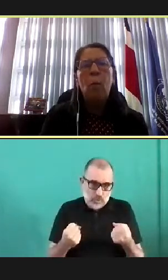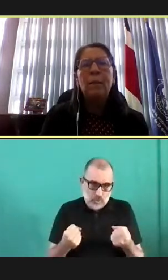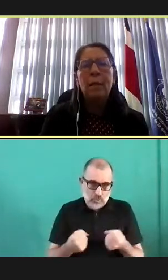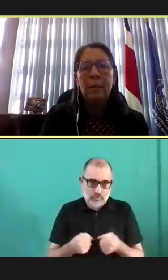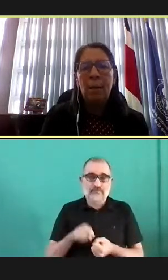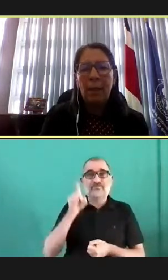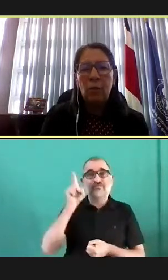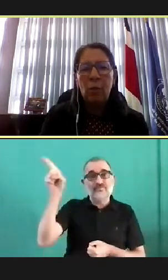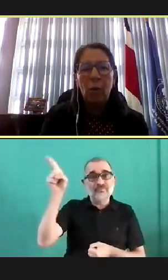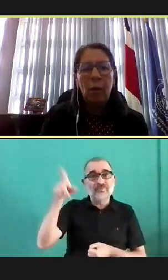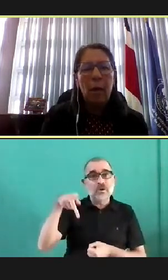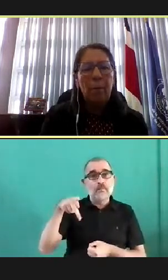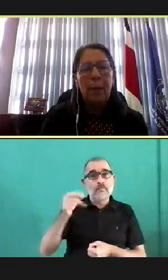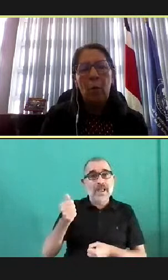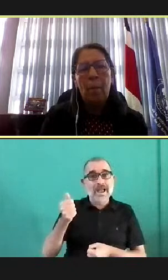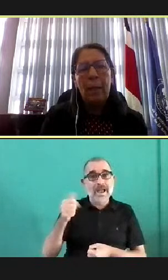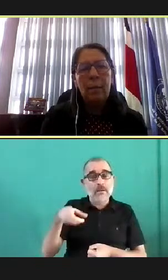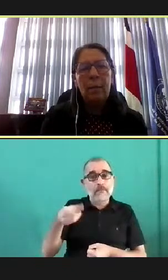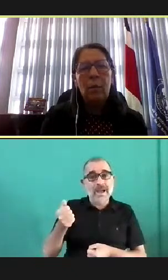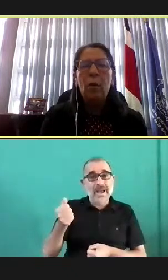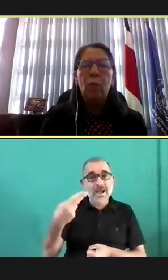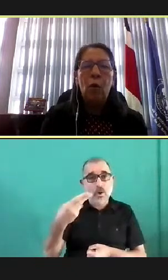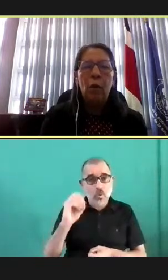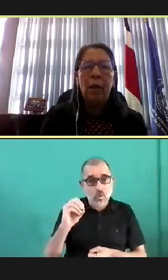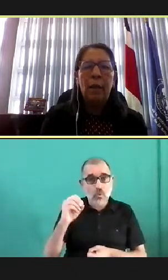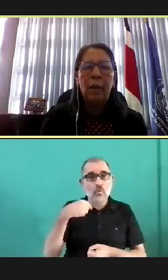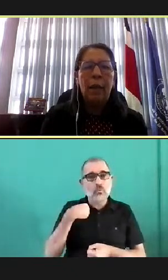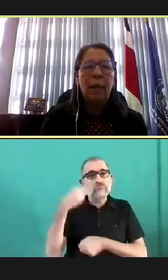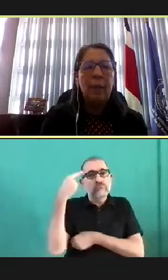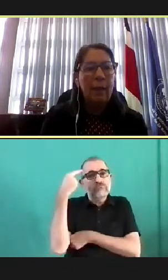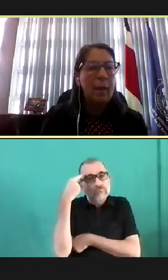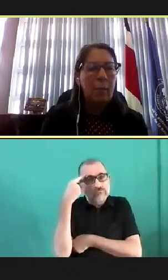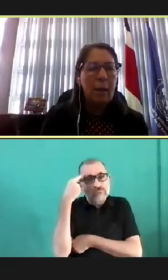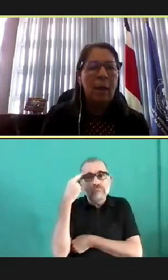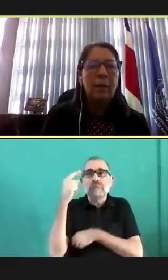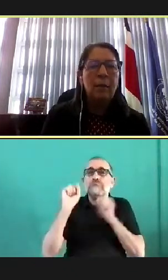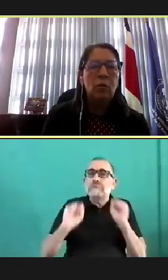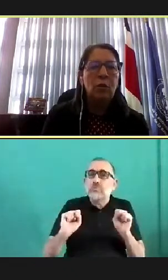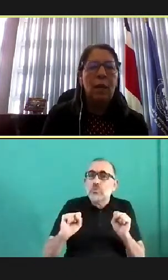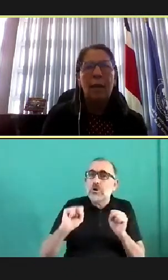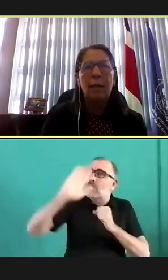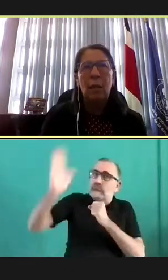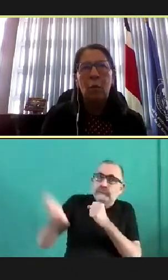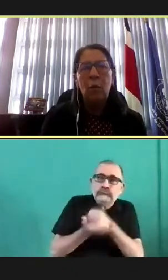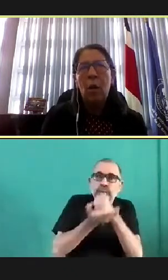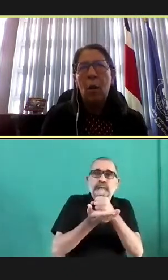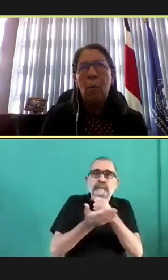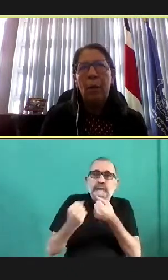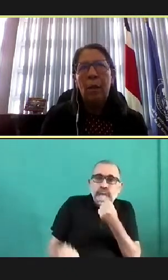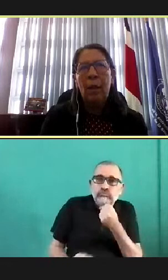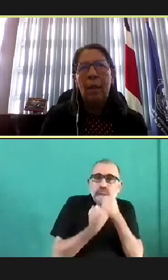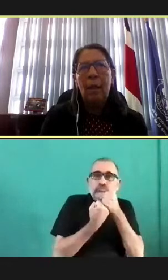this. Also to exactly see what are the investments. And